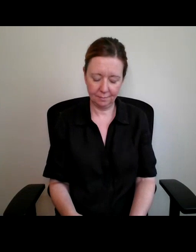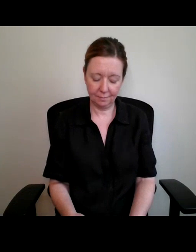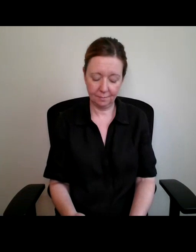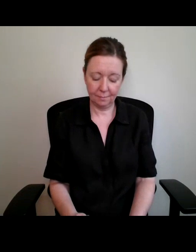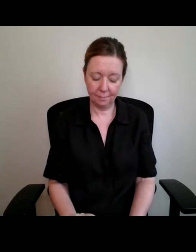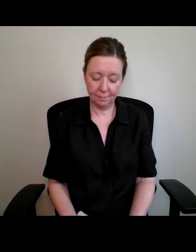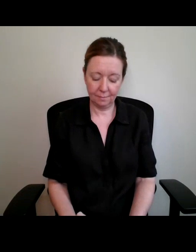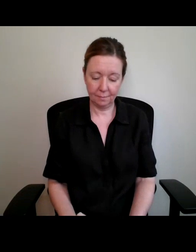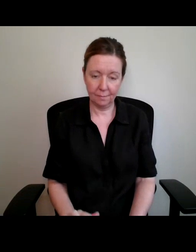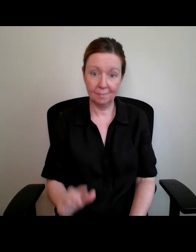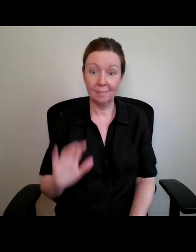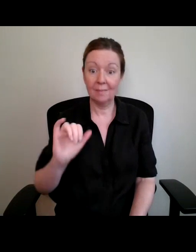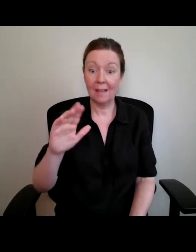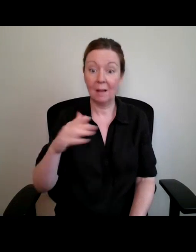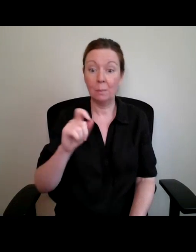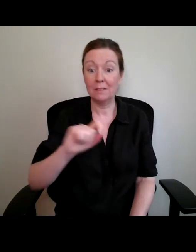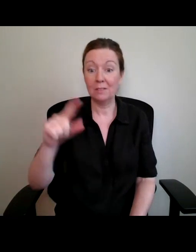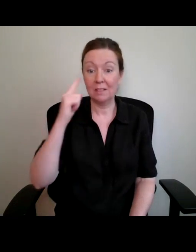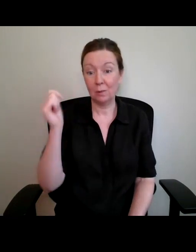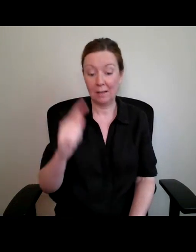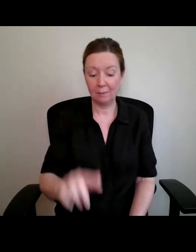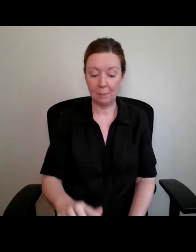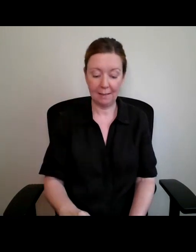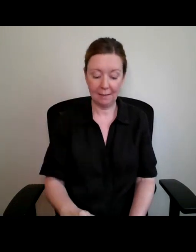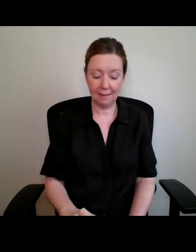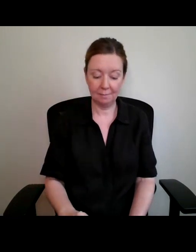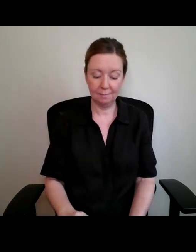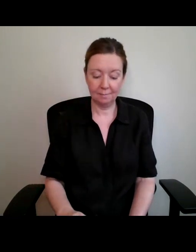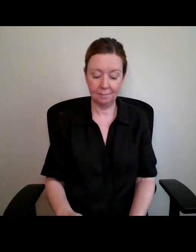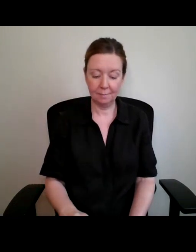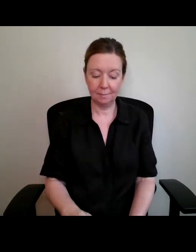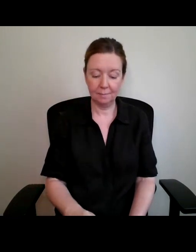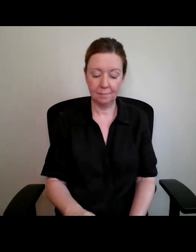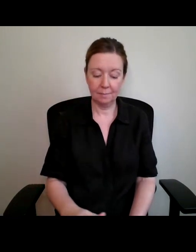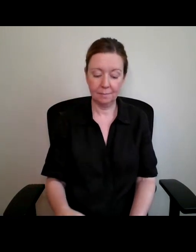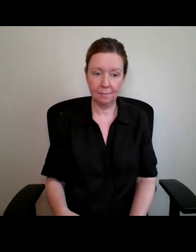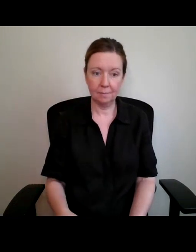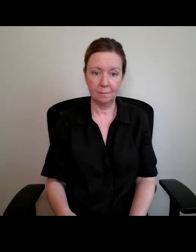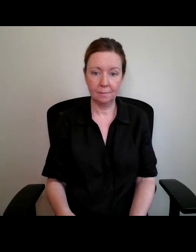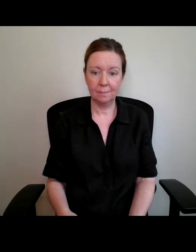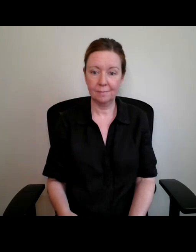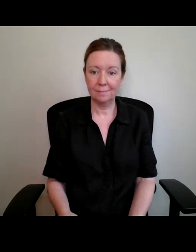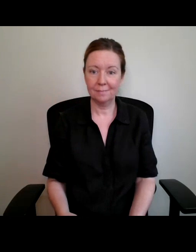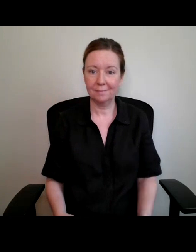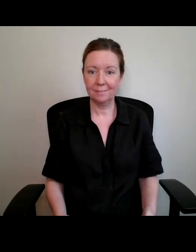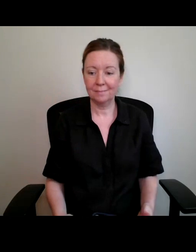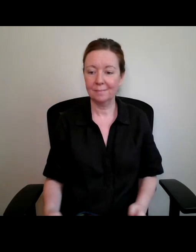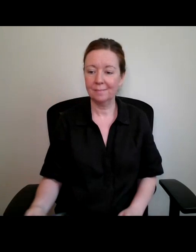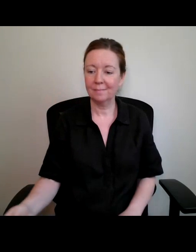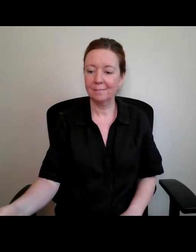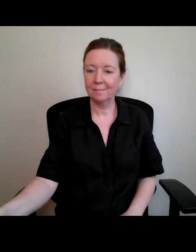that will be shared out for everybody. And, oh, hold on, sorry.